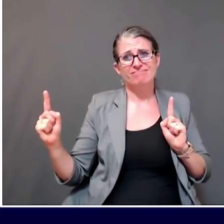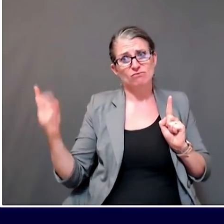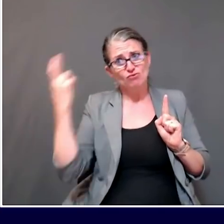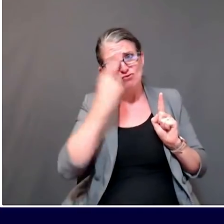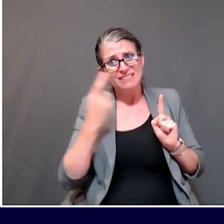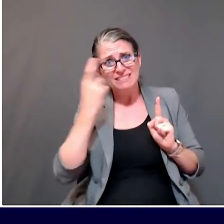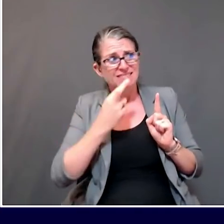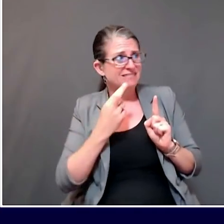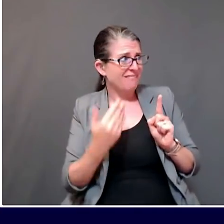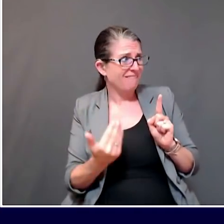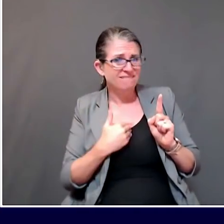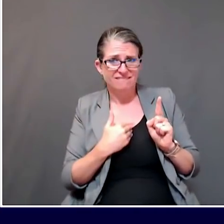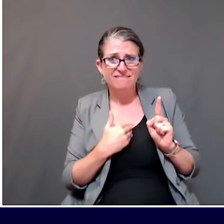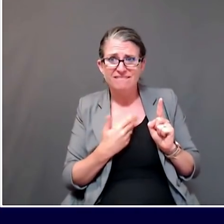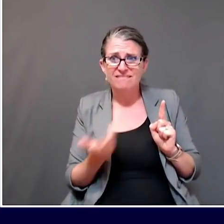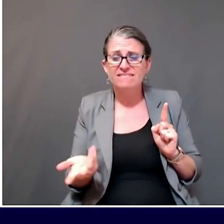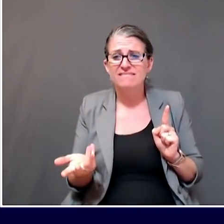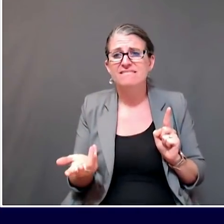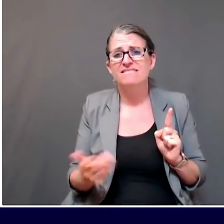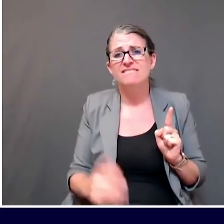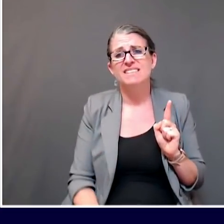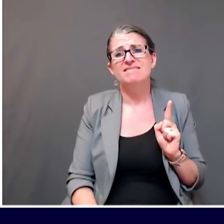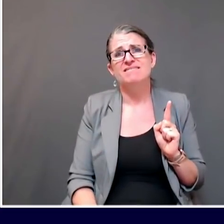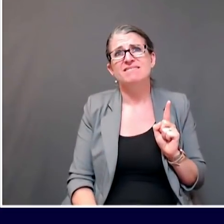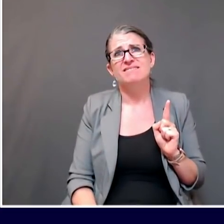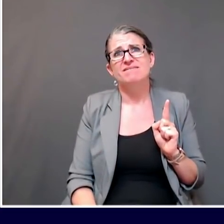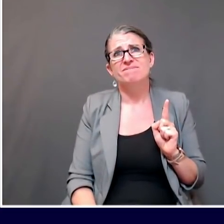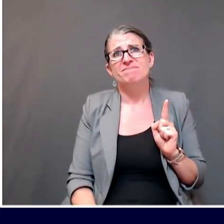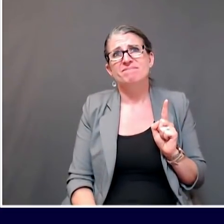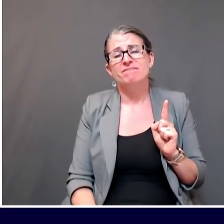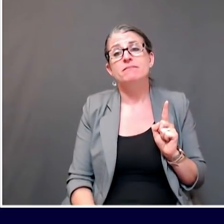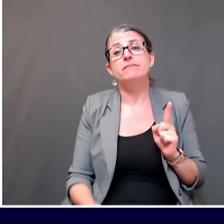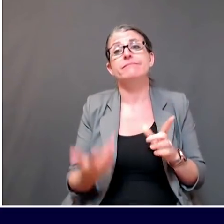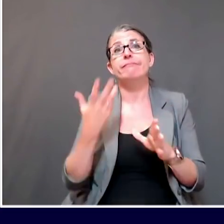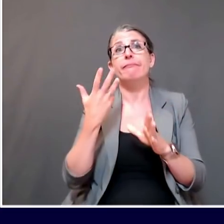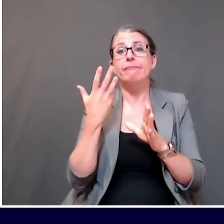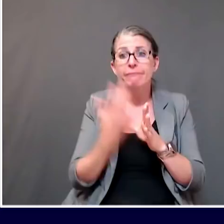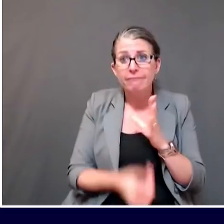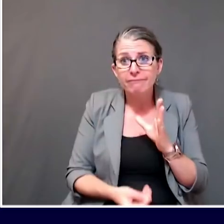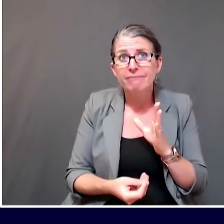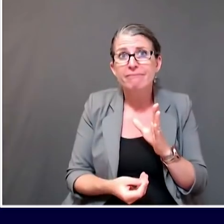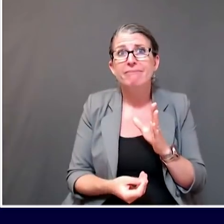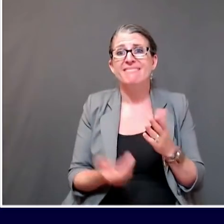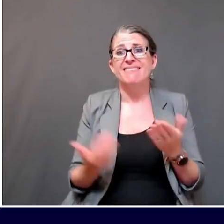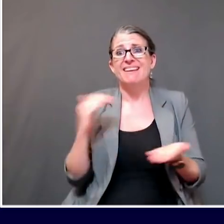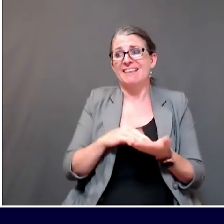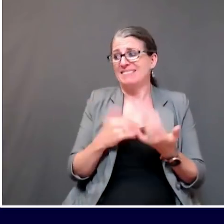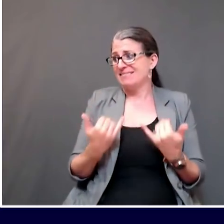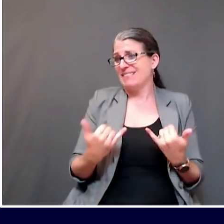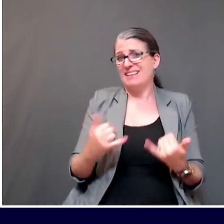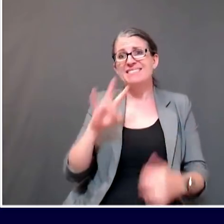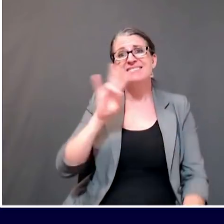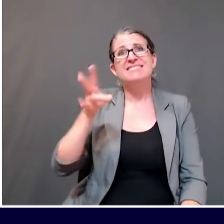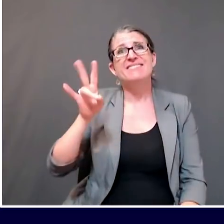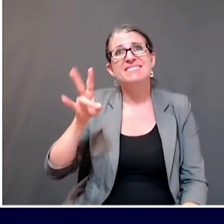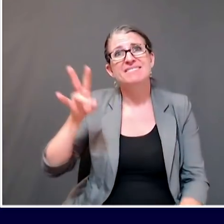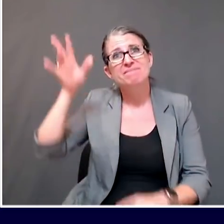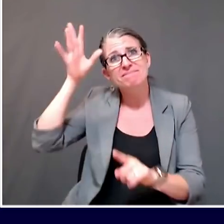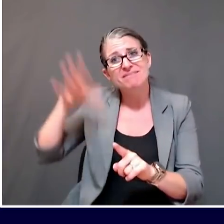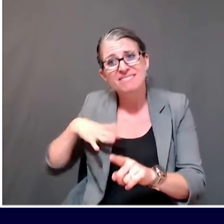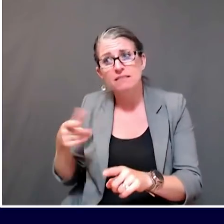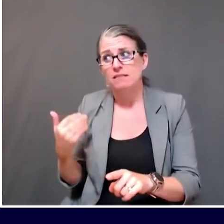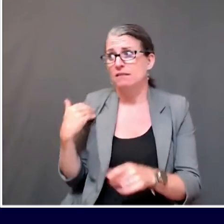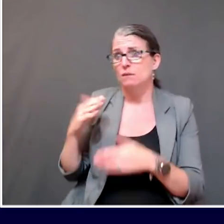pass, especially when someone in their 20s passes, it's an unfortunately stark reminder that COVID-19 can affect just